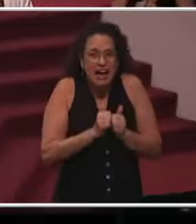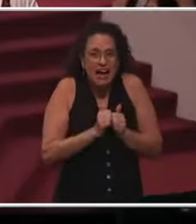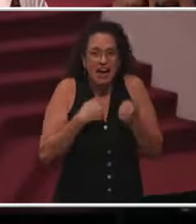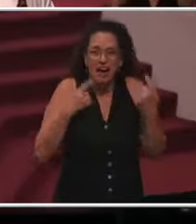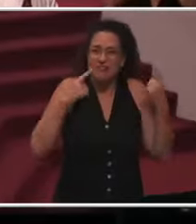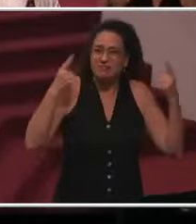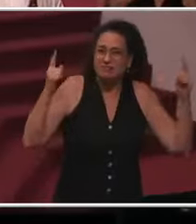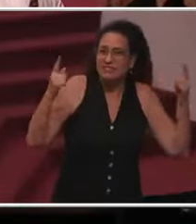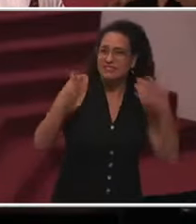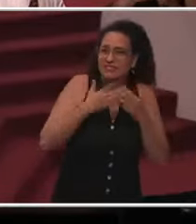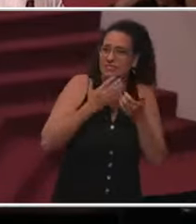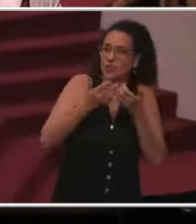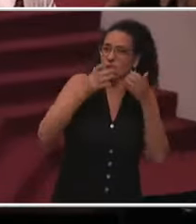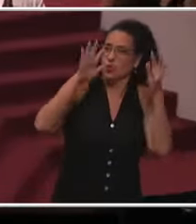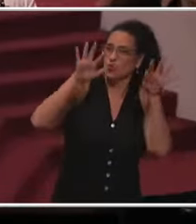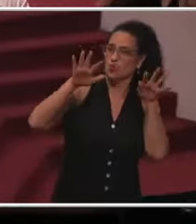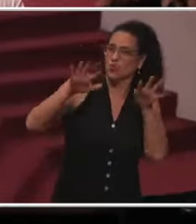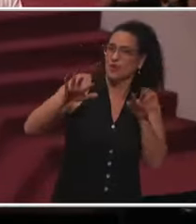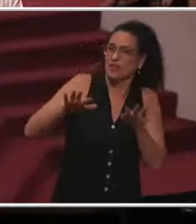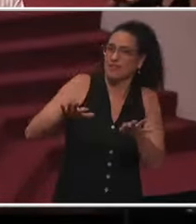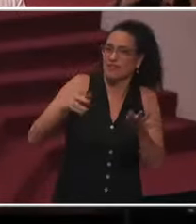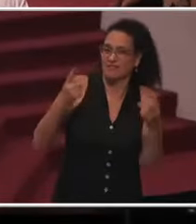the rain?